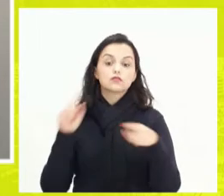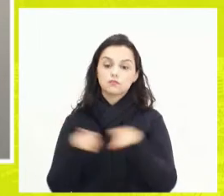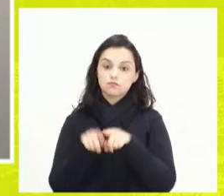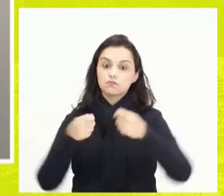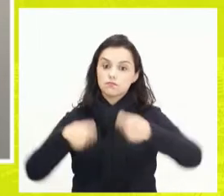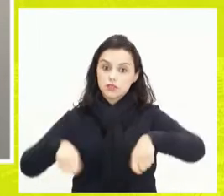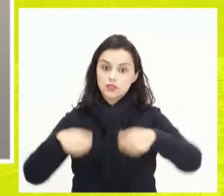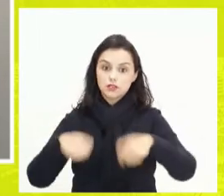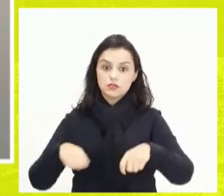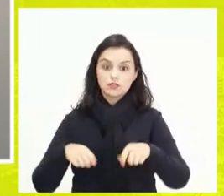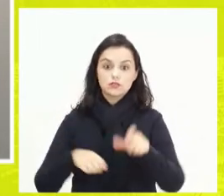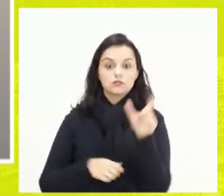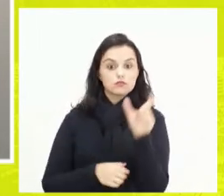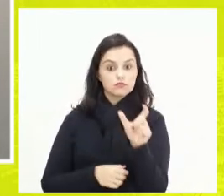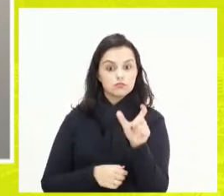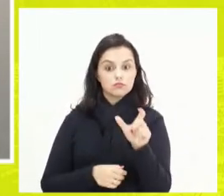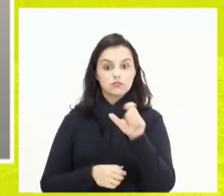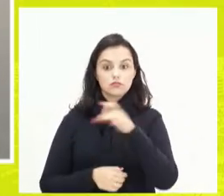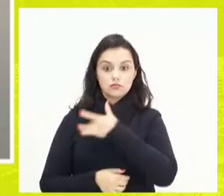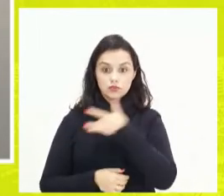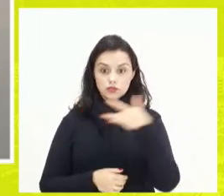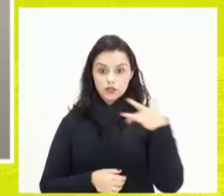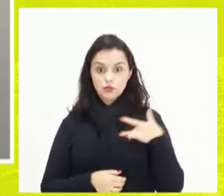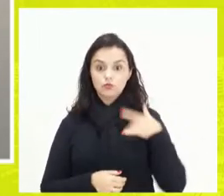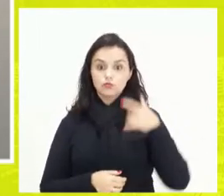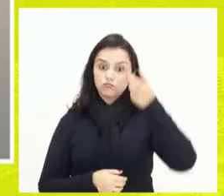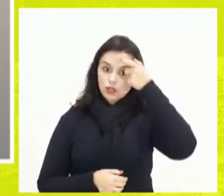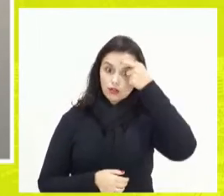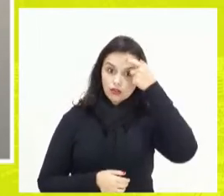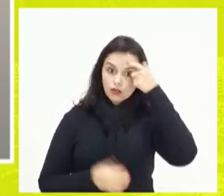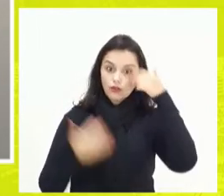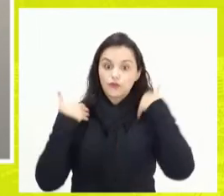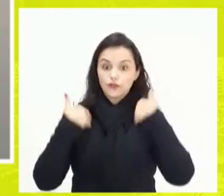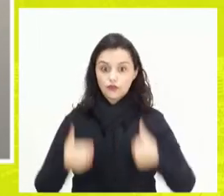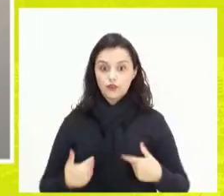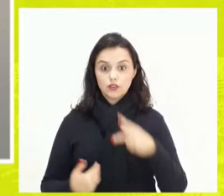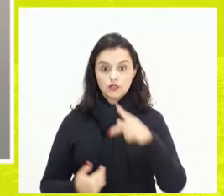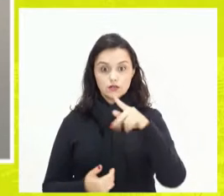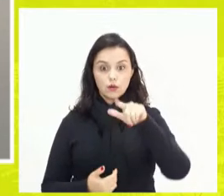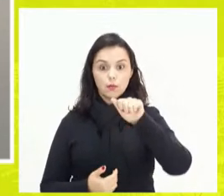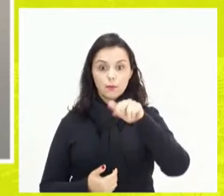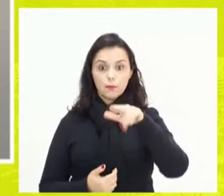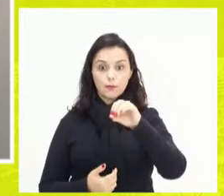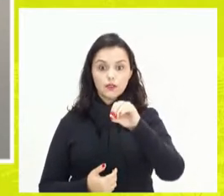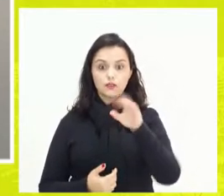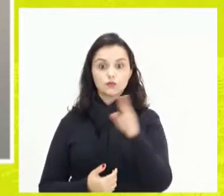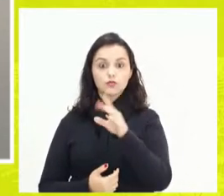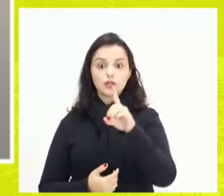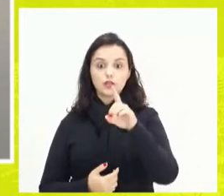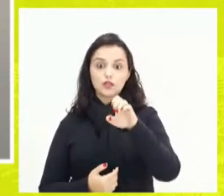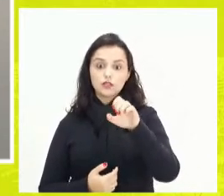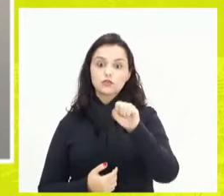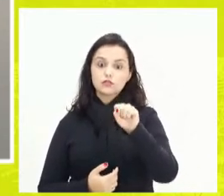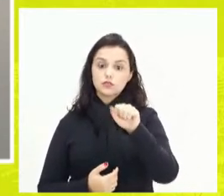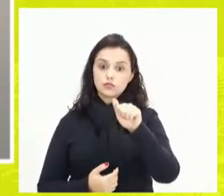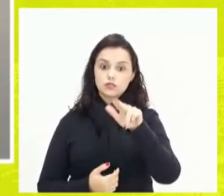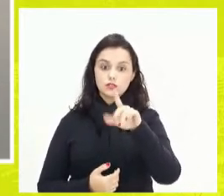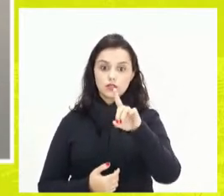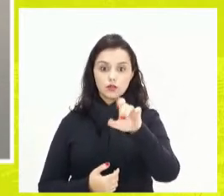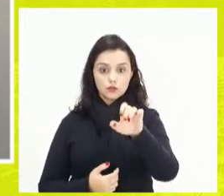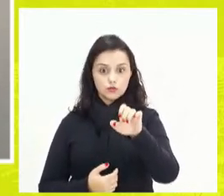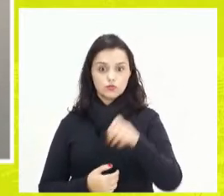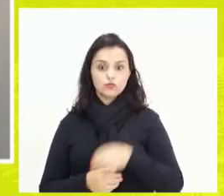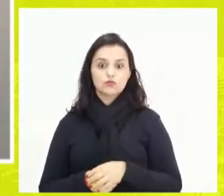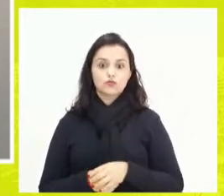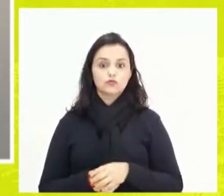plan that provides this physical and mental support for the professional to have people